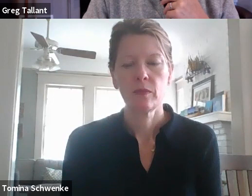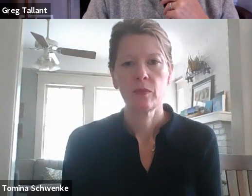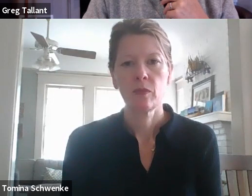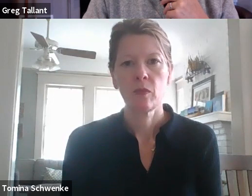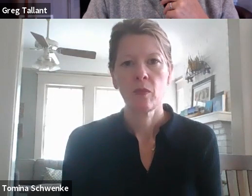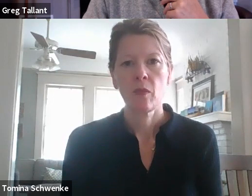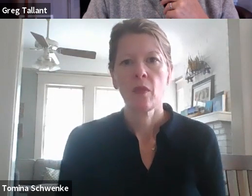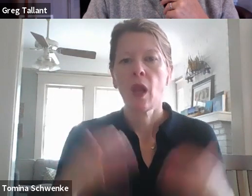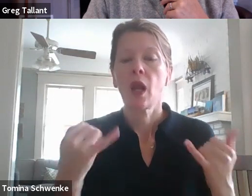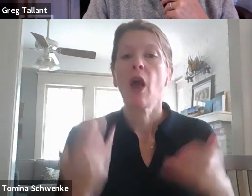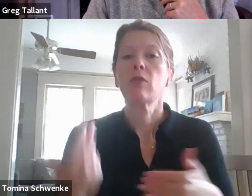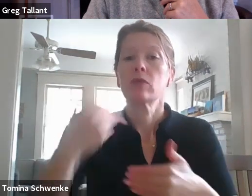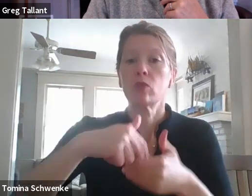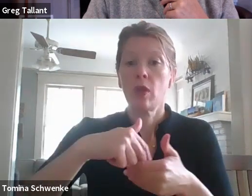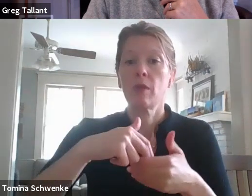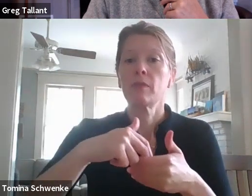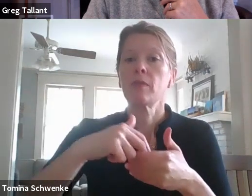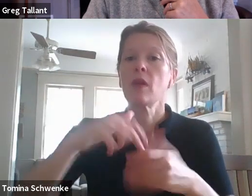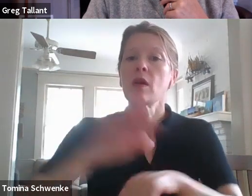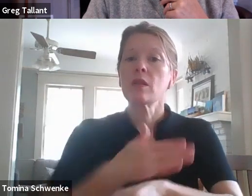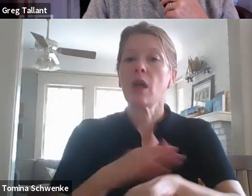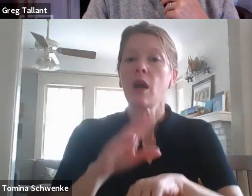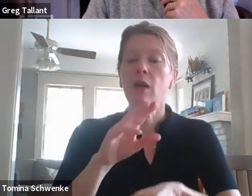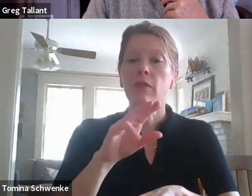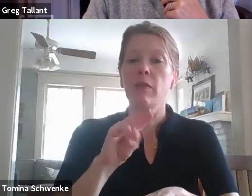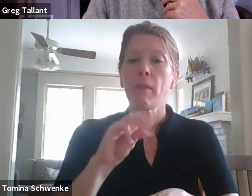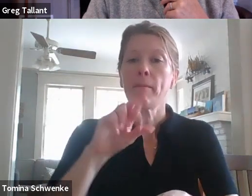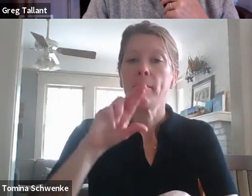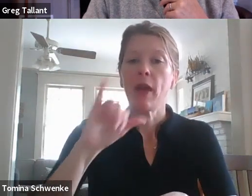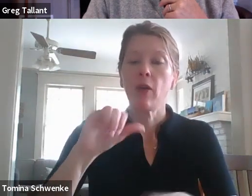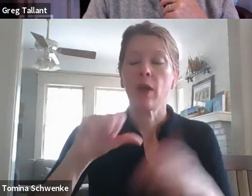Will you please join me in the Song of Mary on page 119?